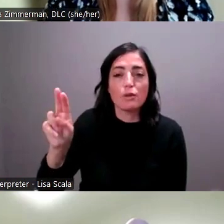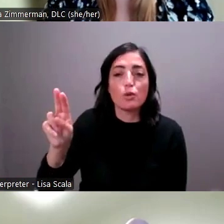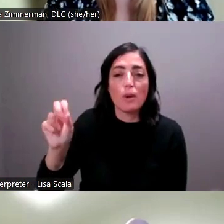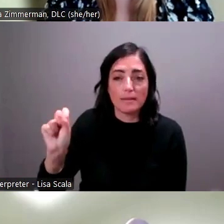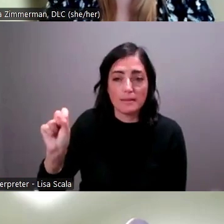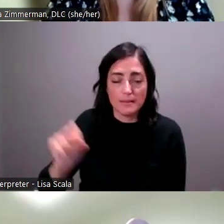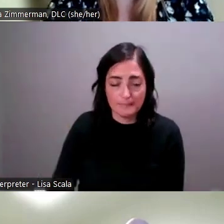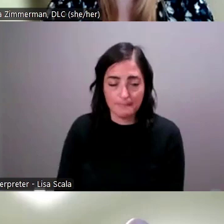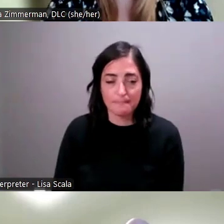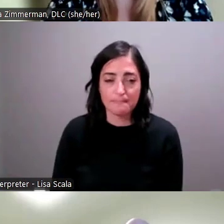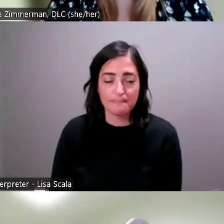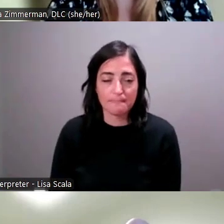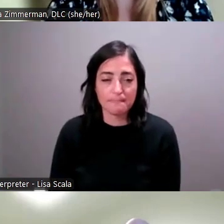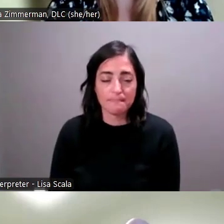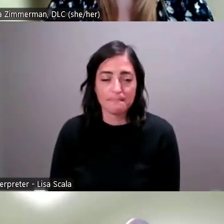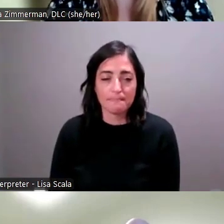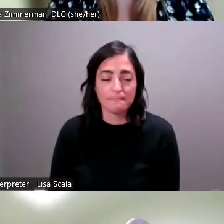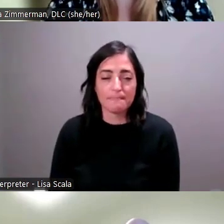elections@sec.ma.us.